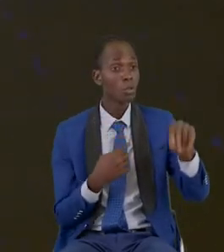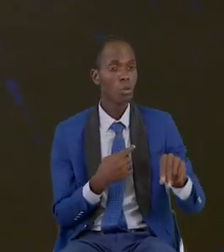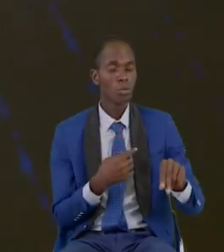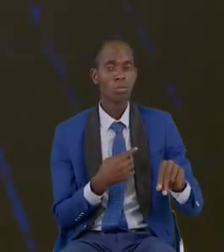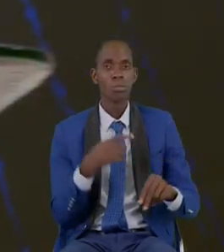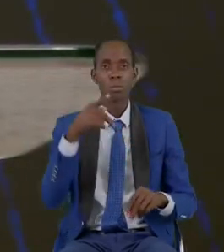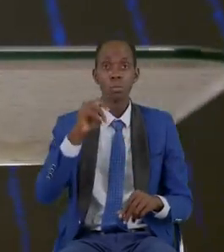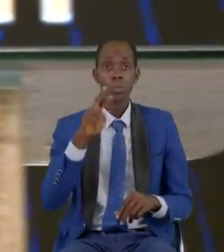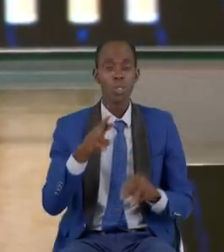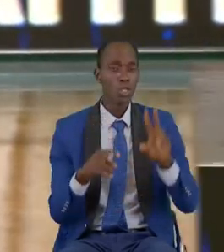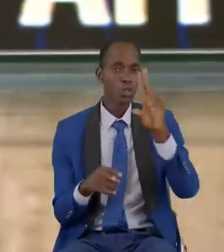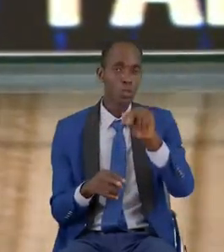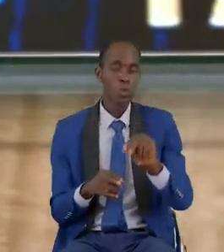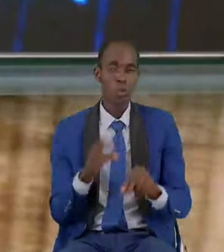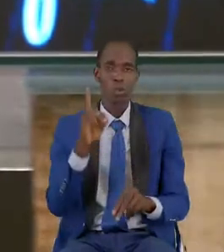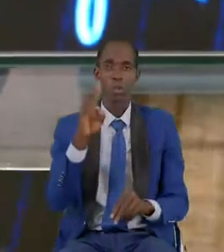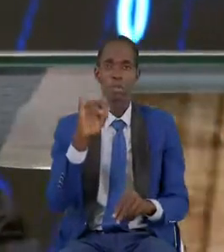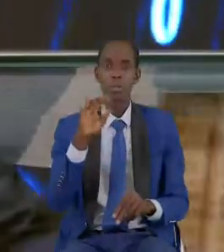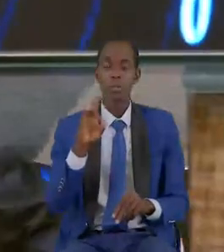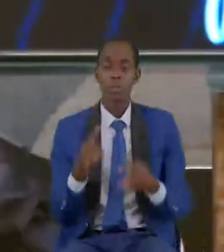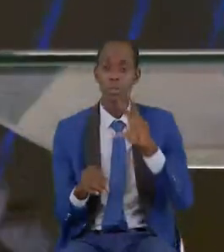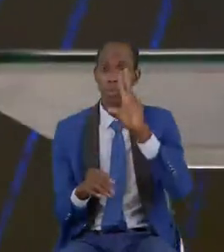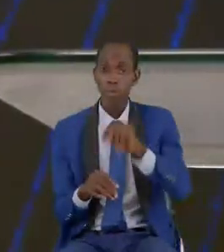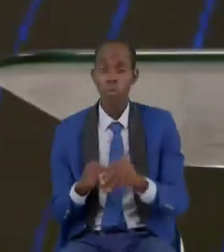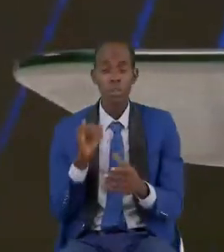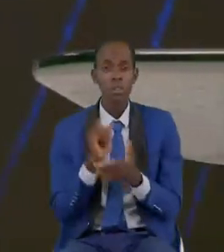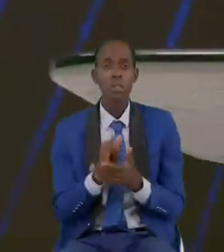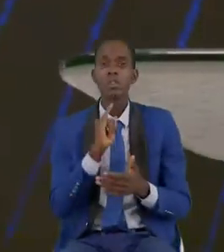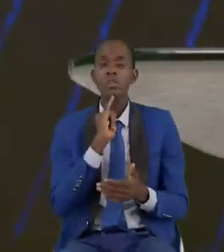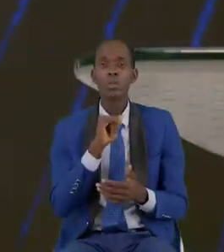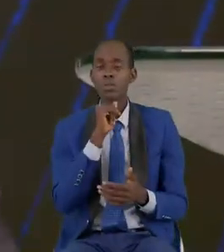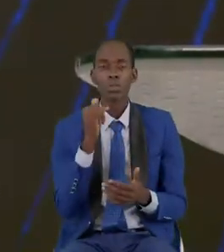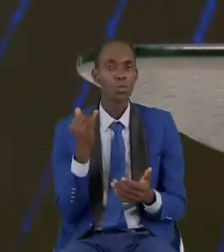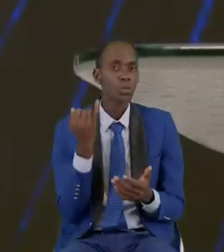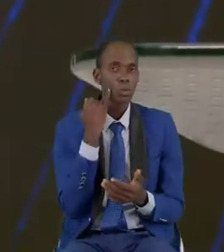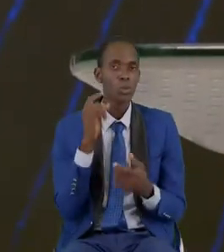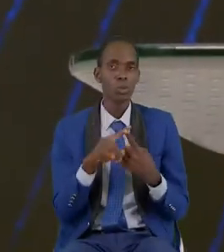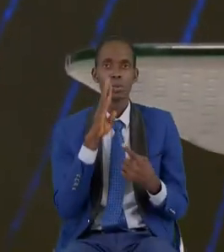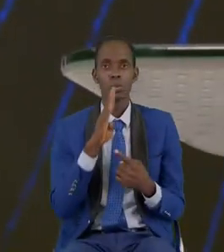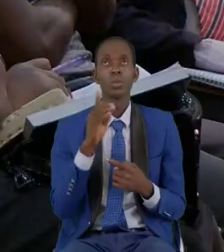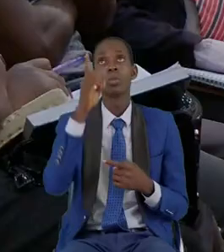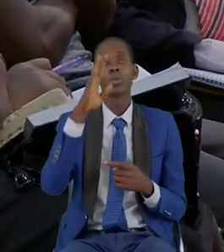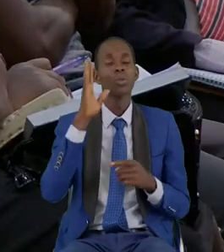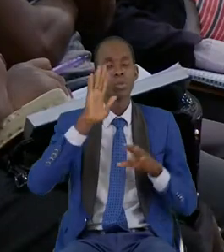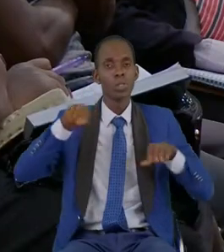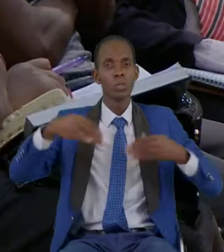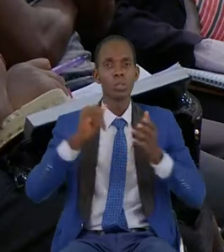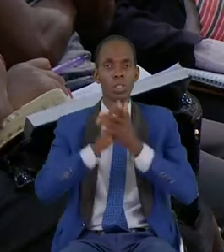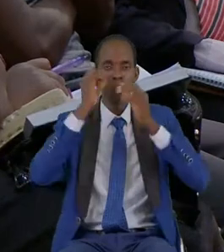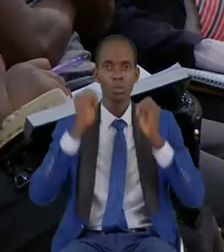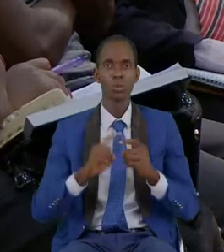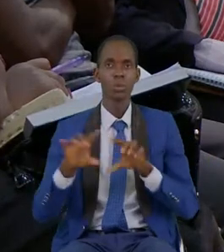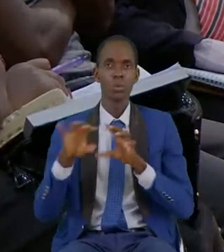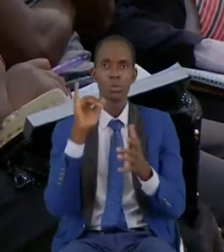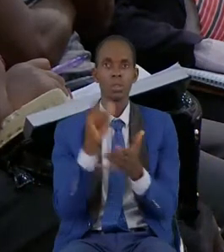no, David, that should not be. The Lord will give you backbone to do that in Jesus'